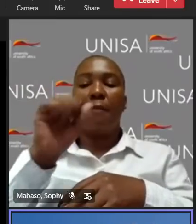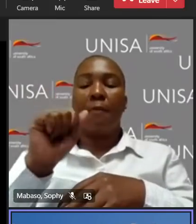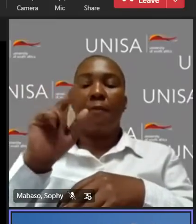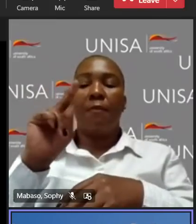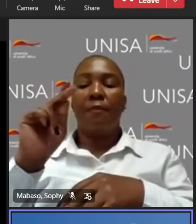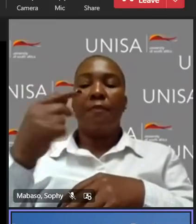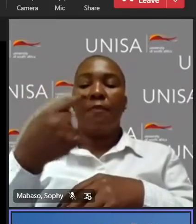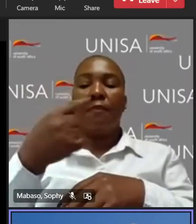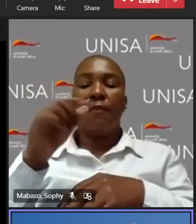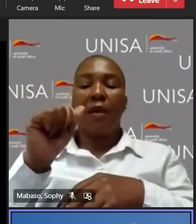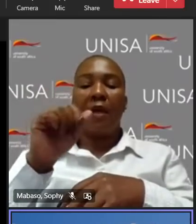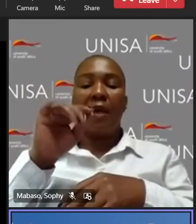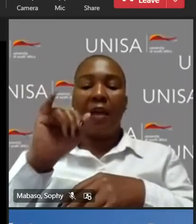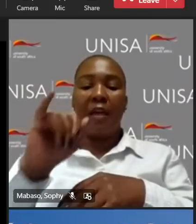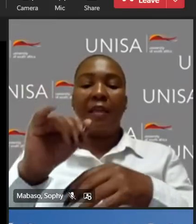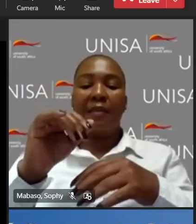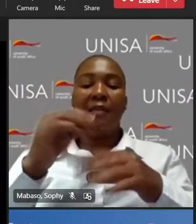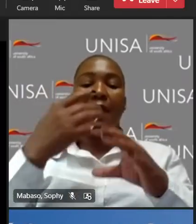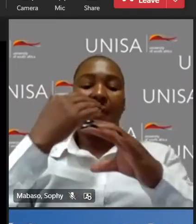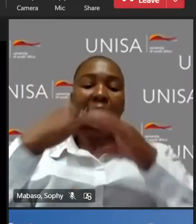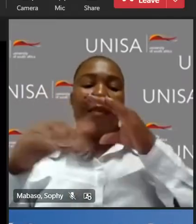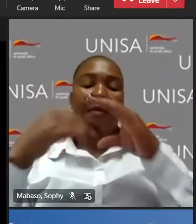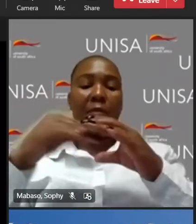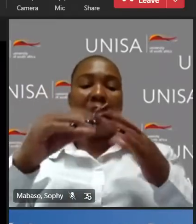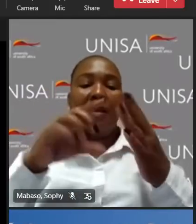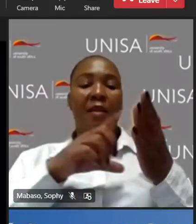email address for contact.